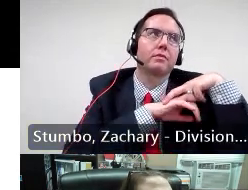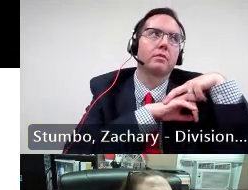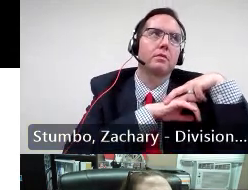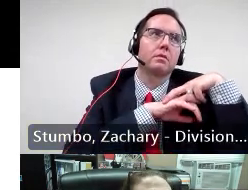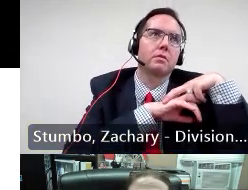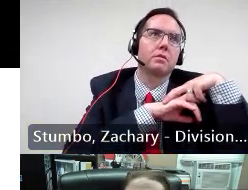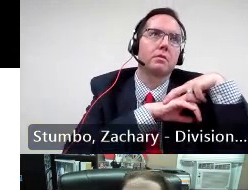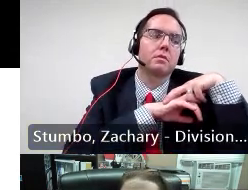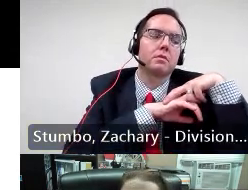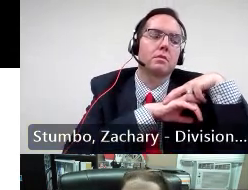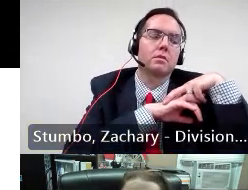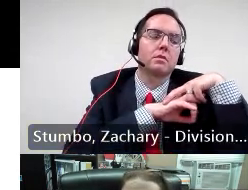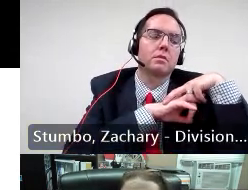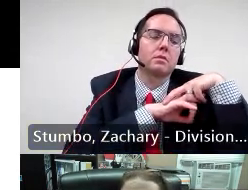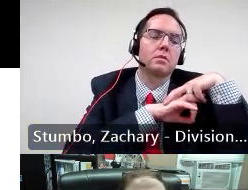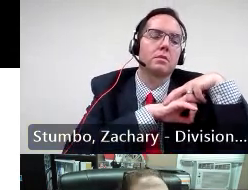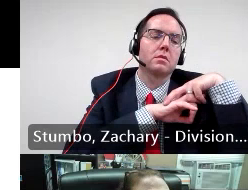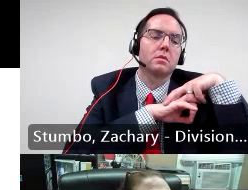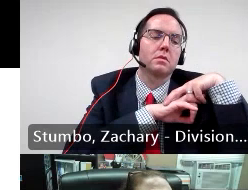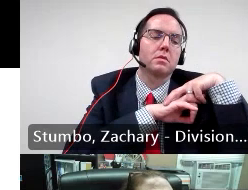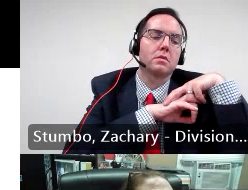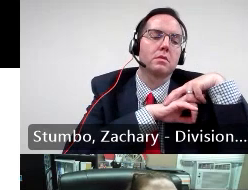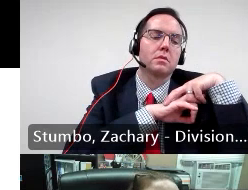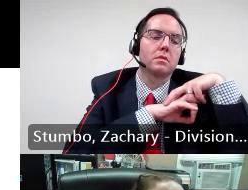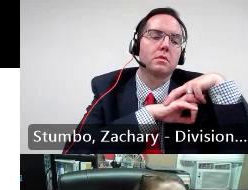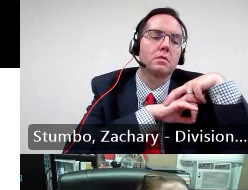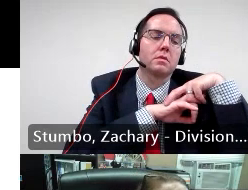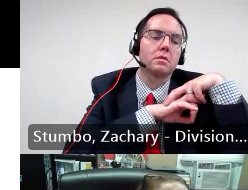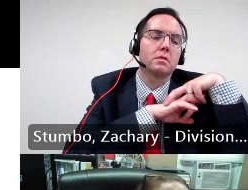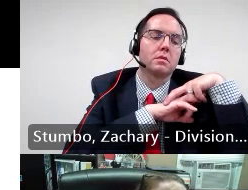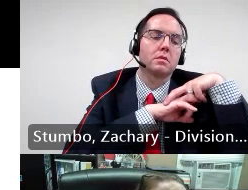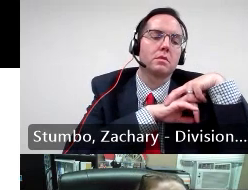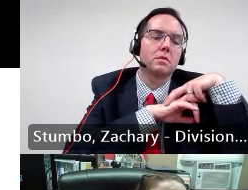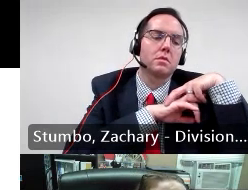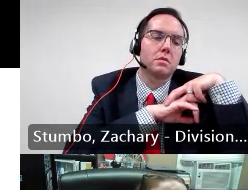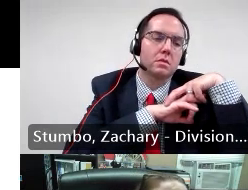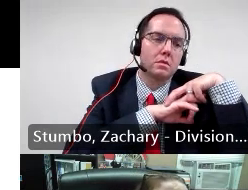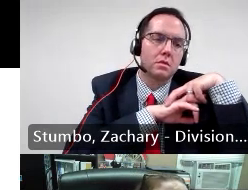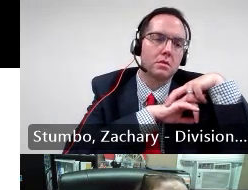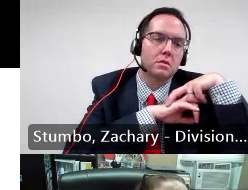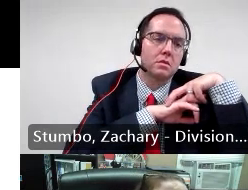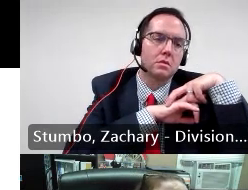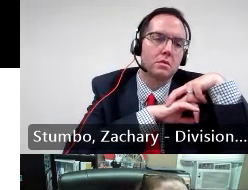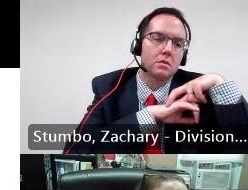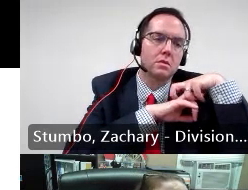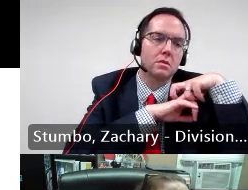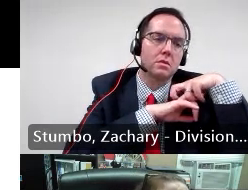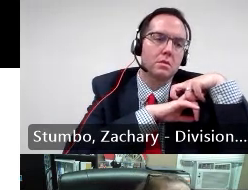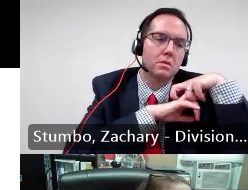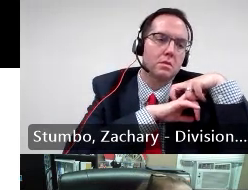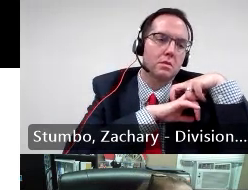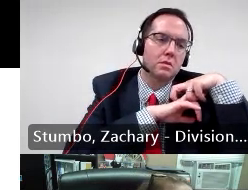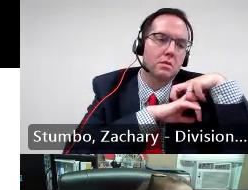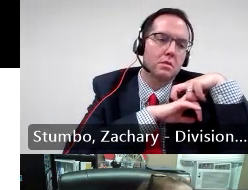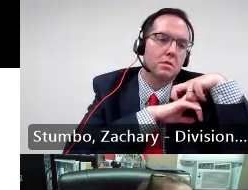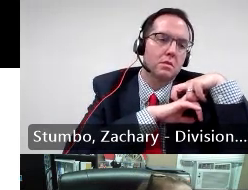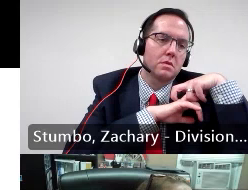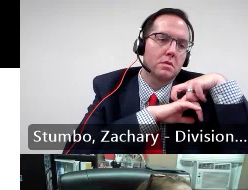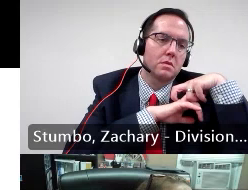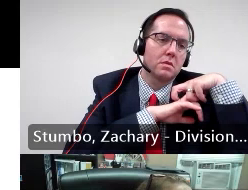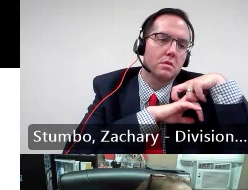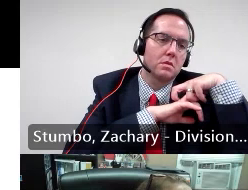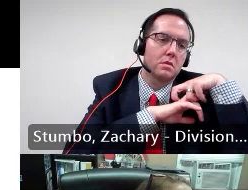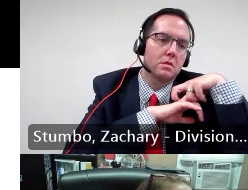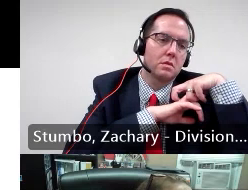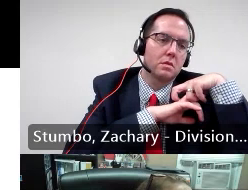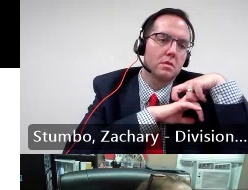okay, our families are using them for these purposes, which is one reason they're doing that, is to help them to know for the future. And then after they